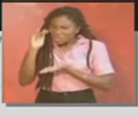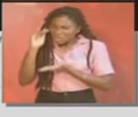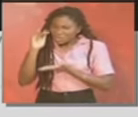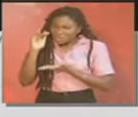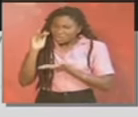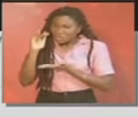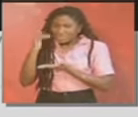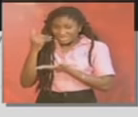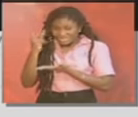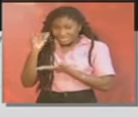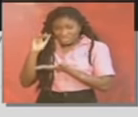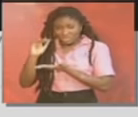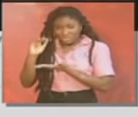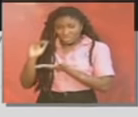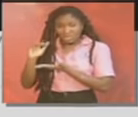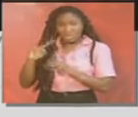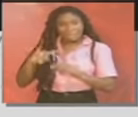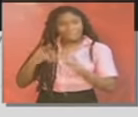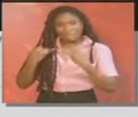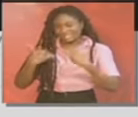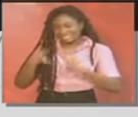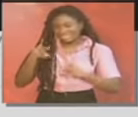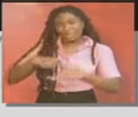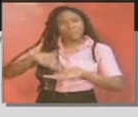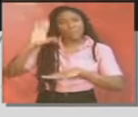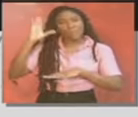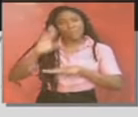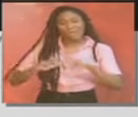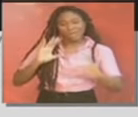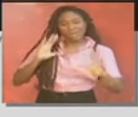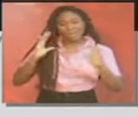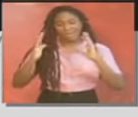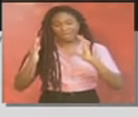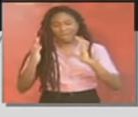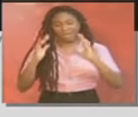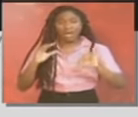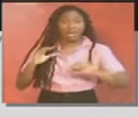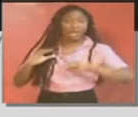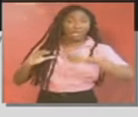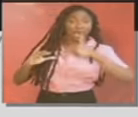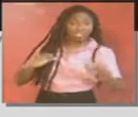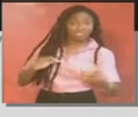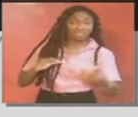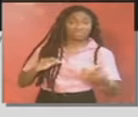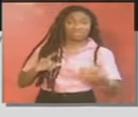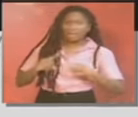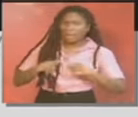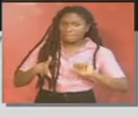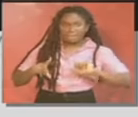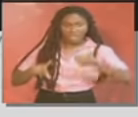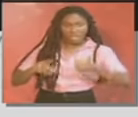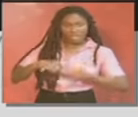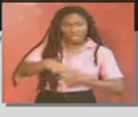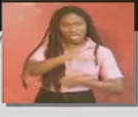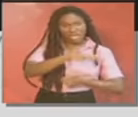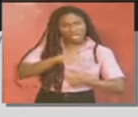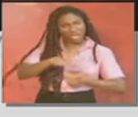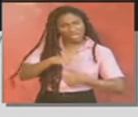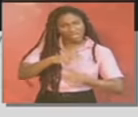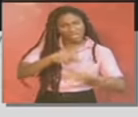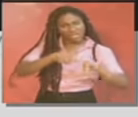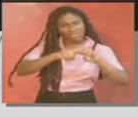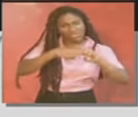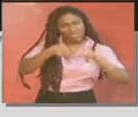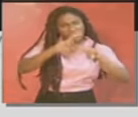week 10 to 11 to 12, we're seeing the exact opposite in some of the neighboring counties, again indicating that spillover and